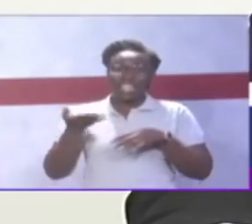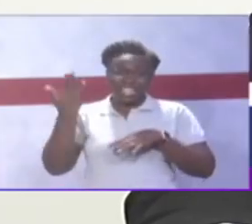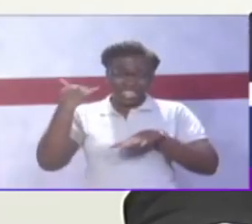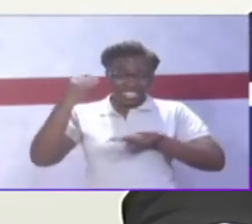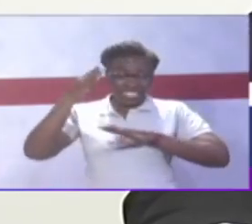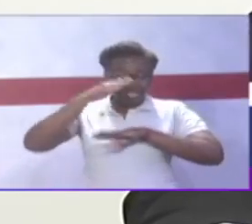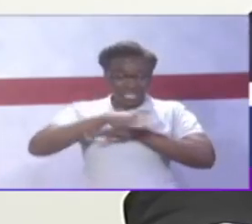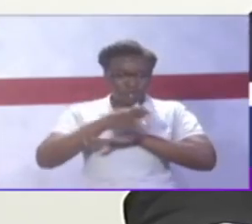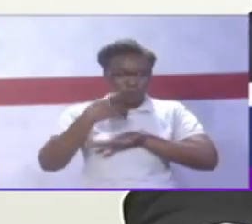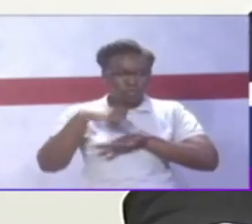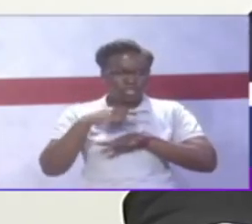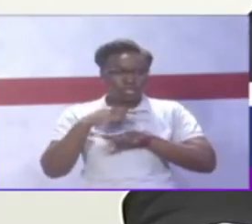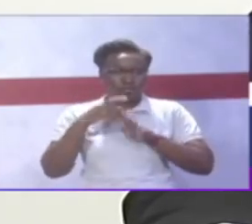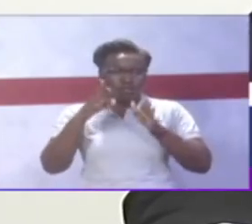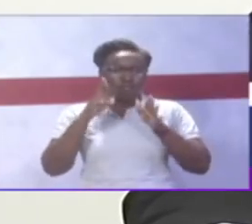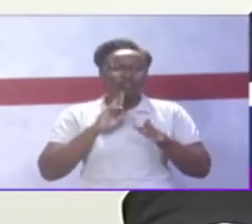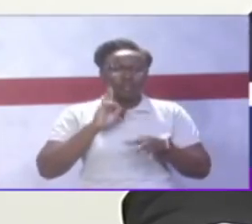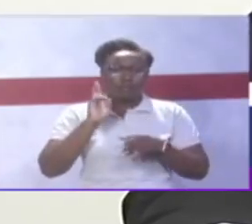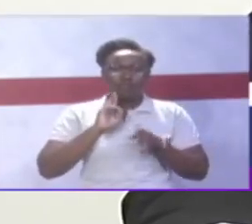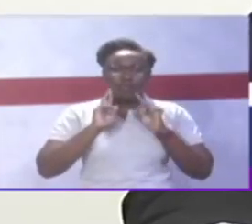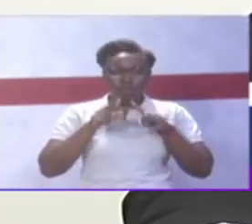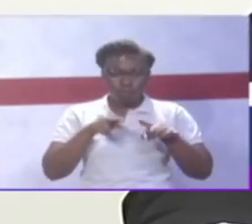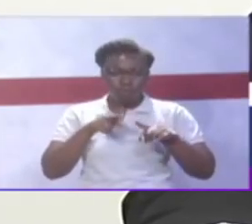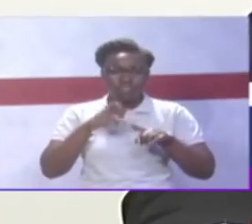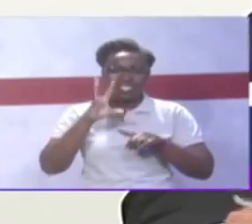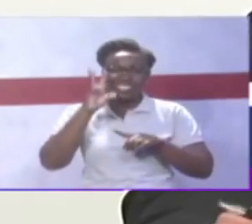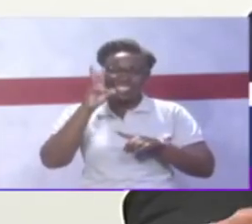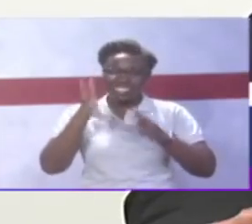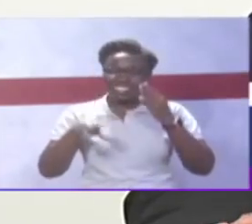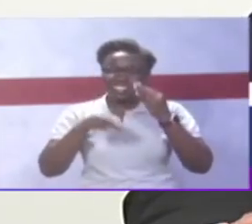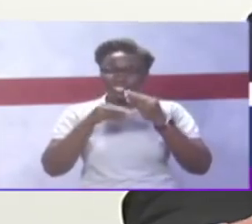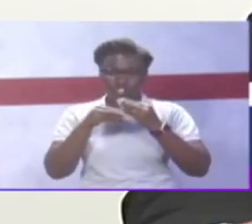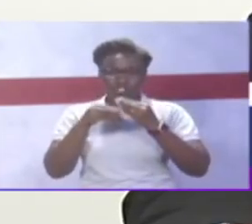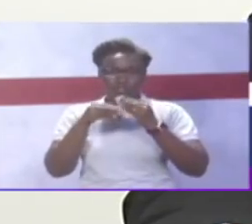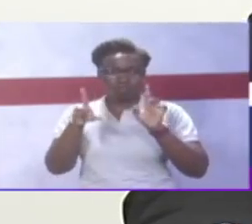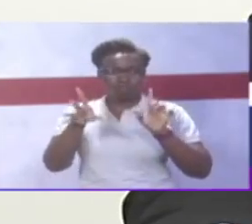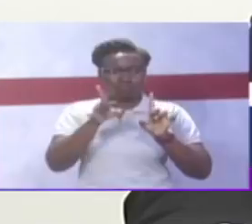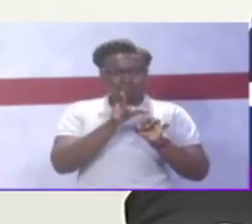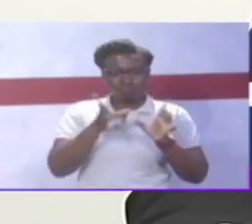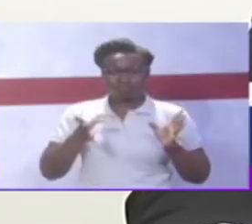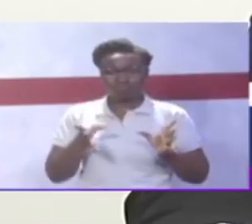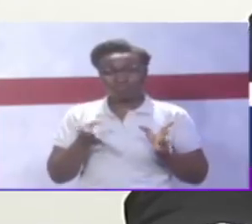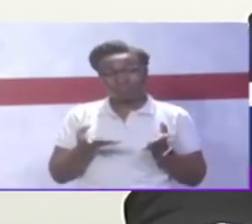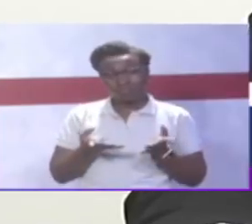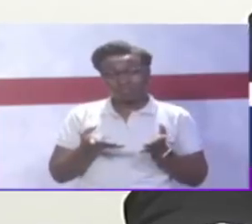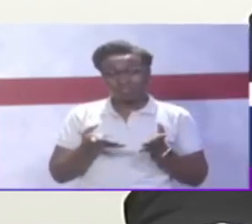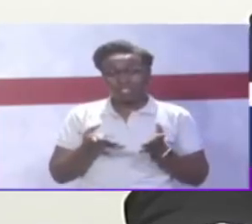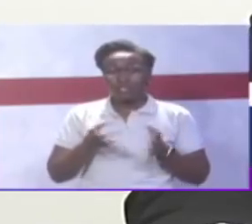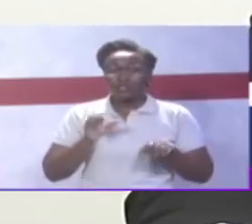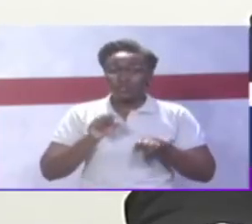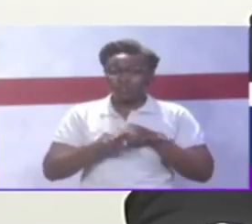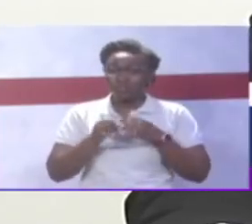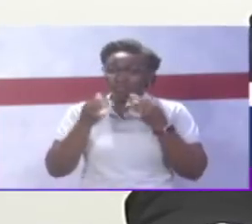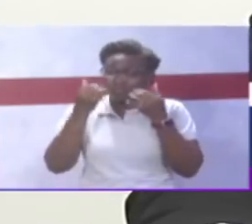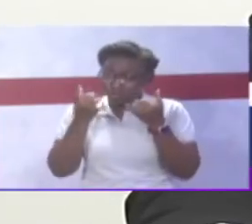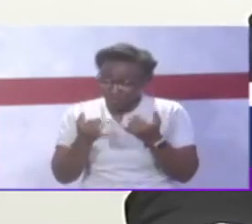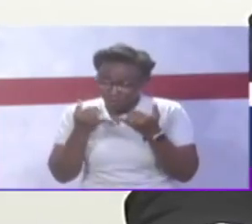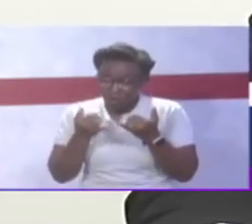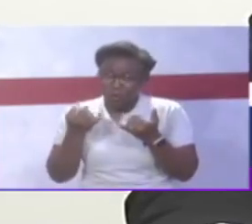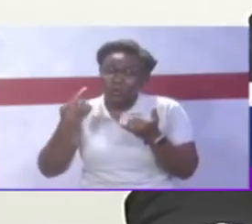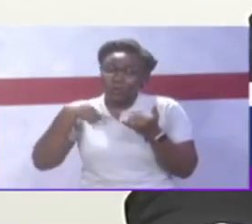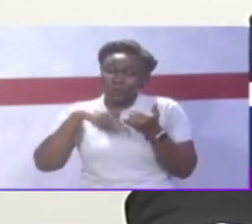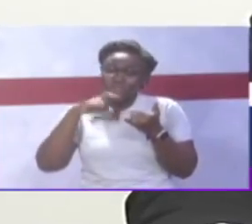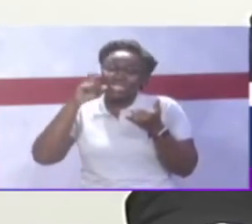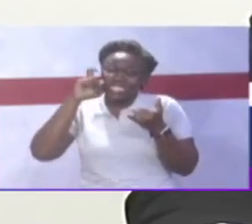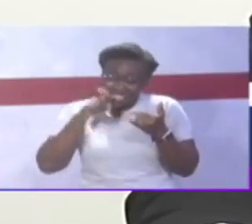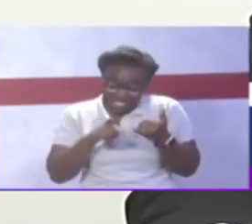cases, 5 of which have no travel-related component to it. So we can clearly say that now we are in a stage of community